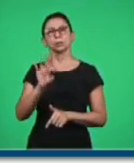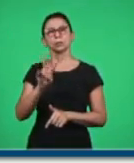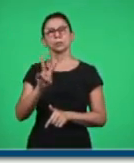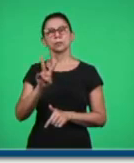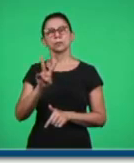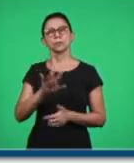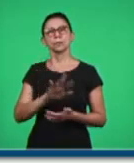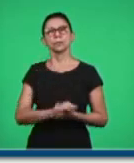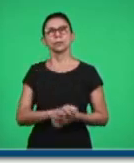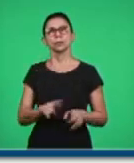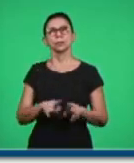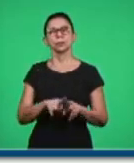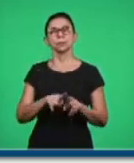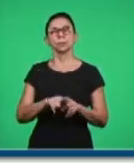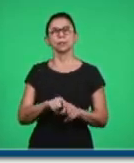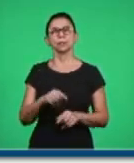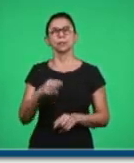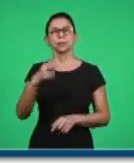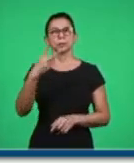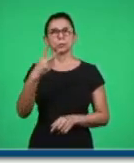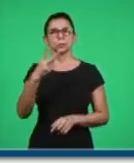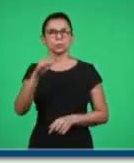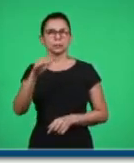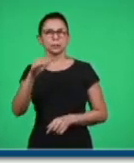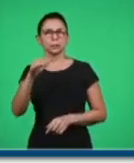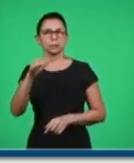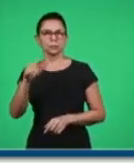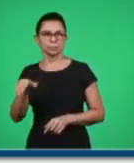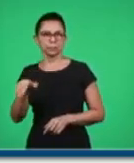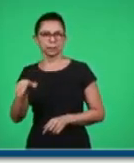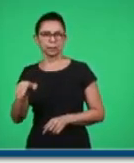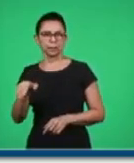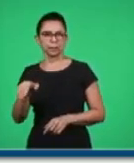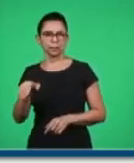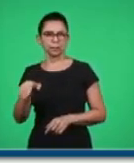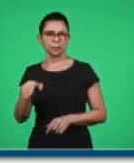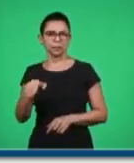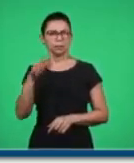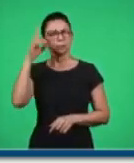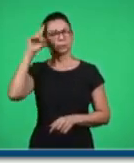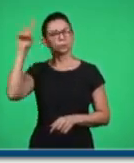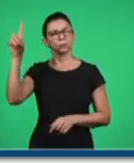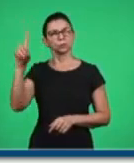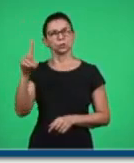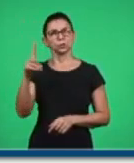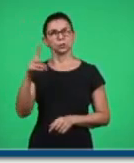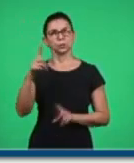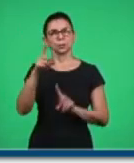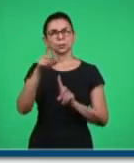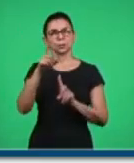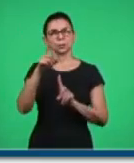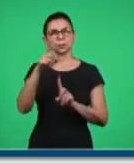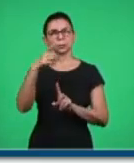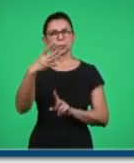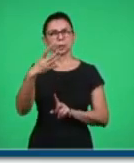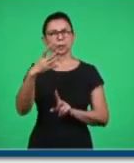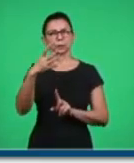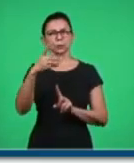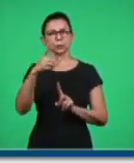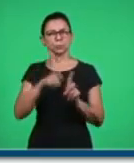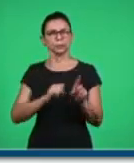as 2:30 p.m. on the 28th. We're going to transmit, and also on Rede TV